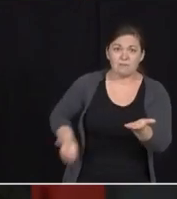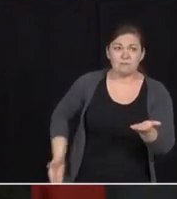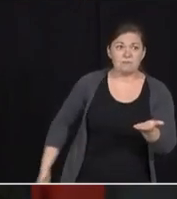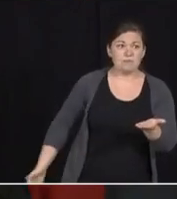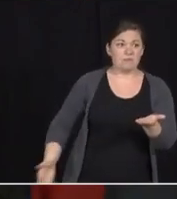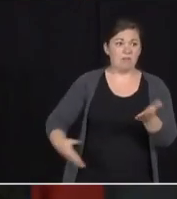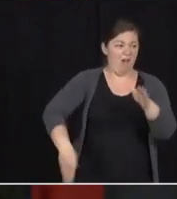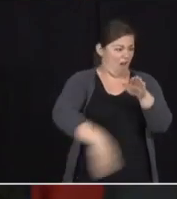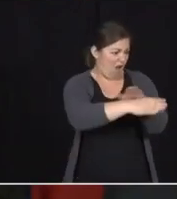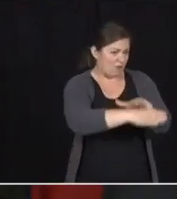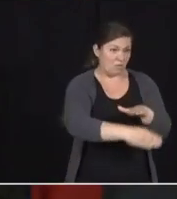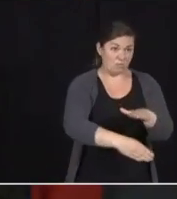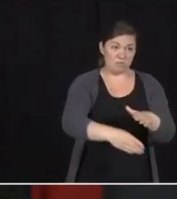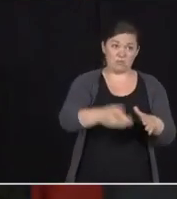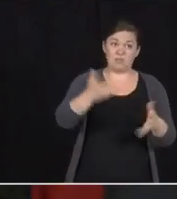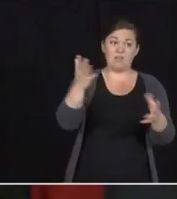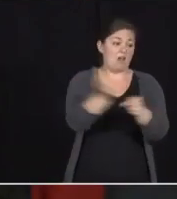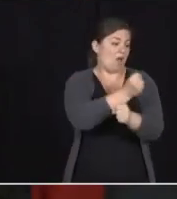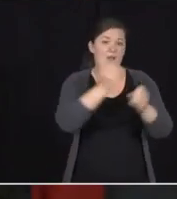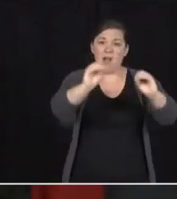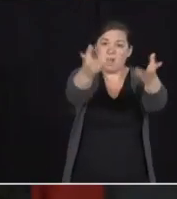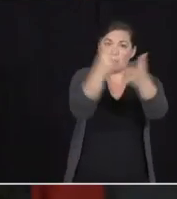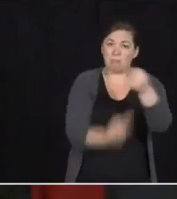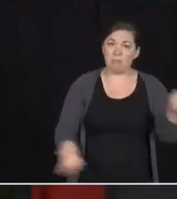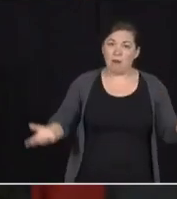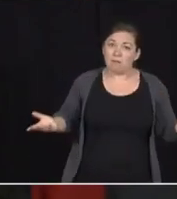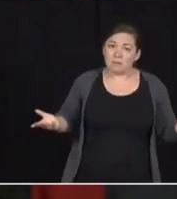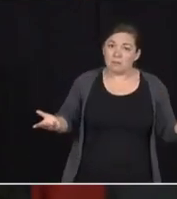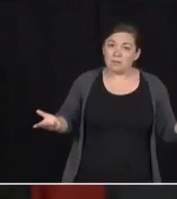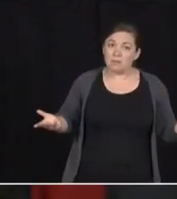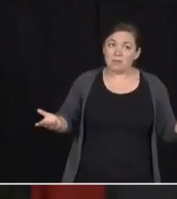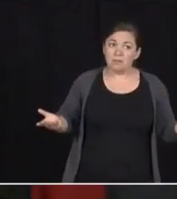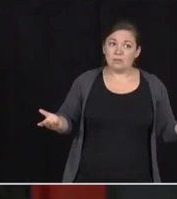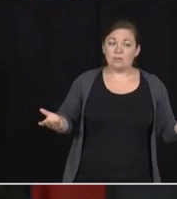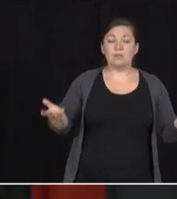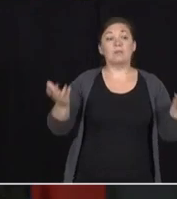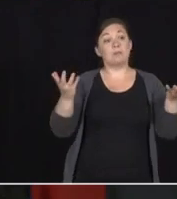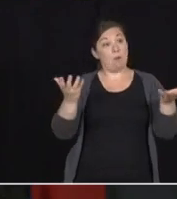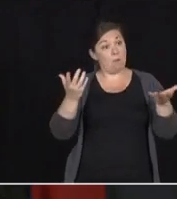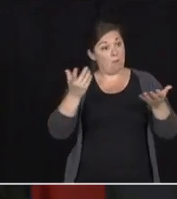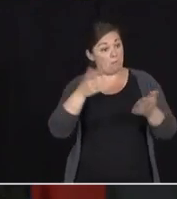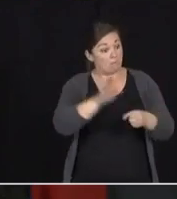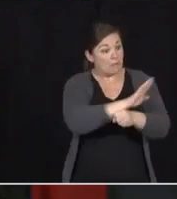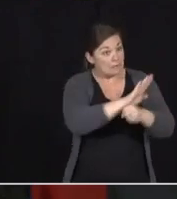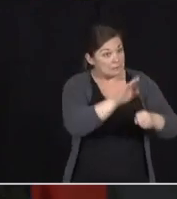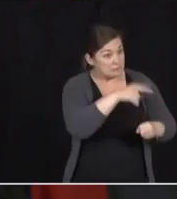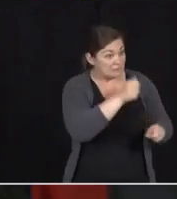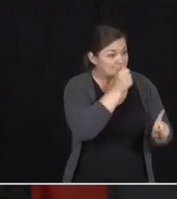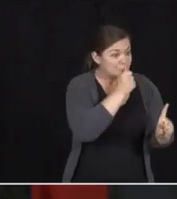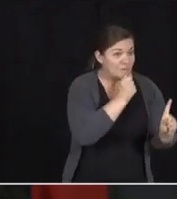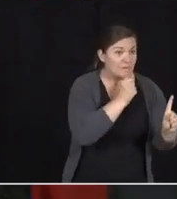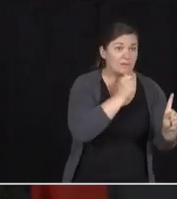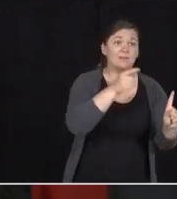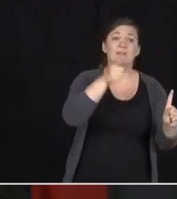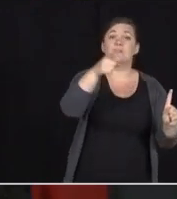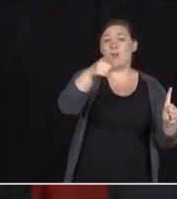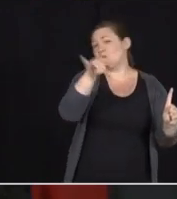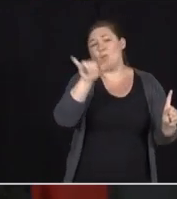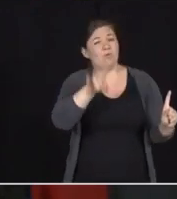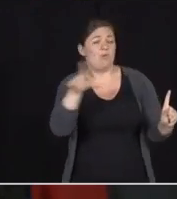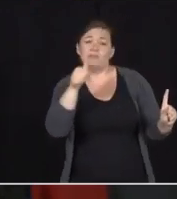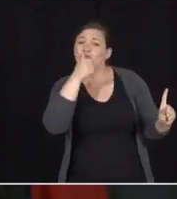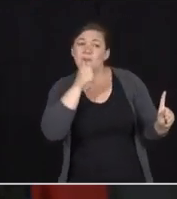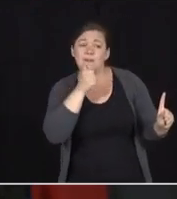if you kick your tenants out. And then all the tenants are going to get hurt. But please, I'm asking, I'm begging